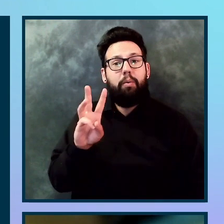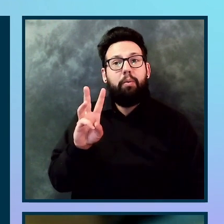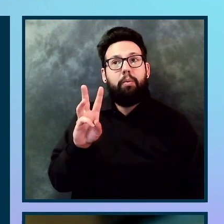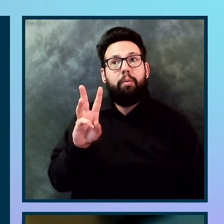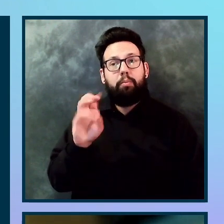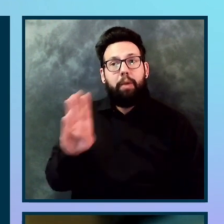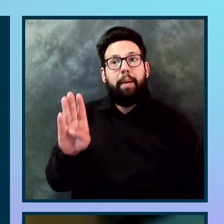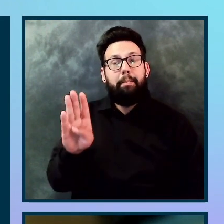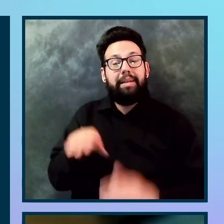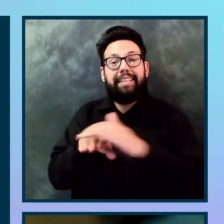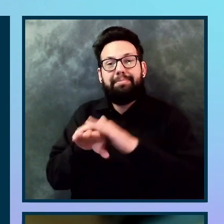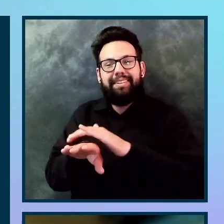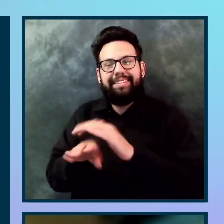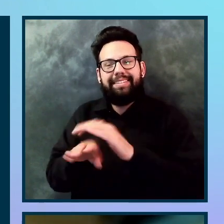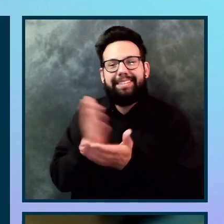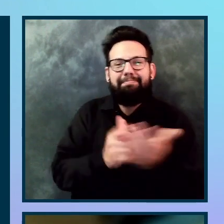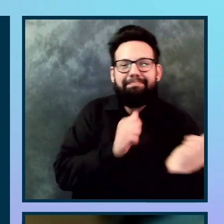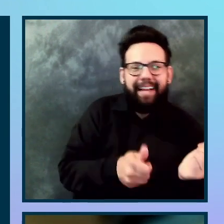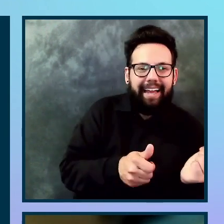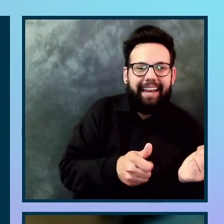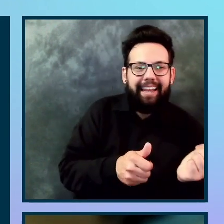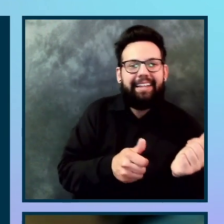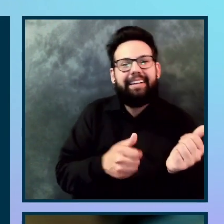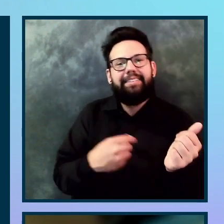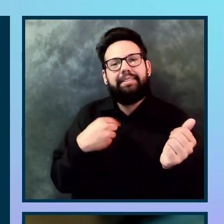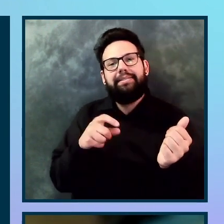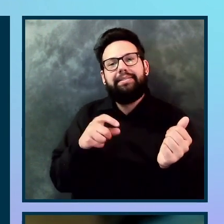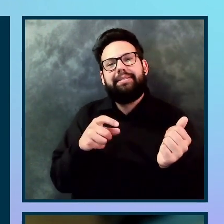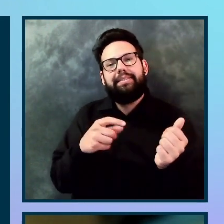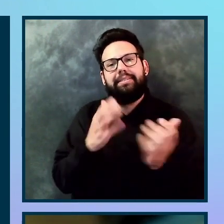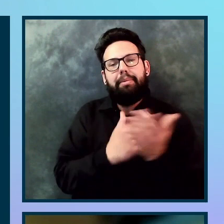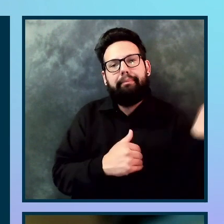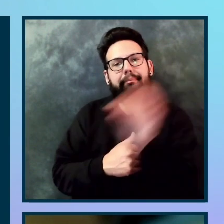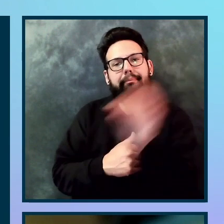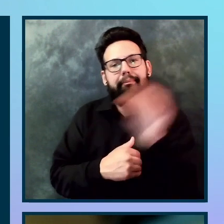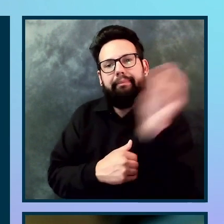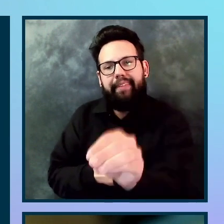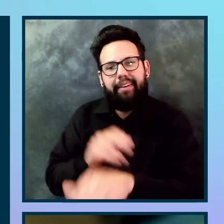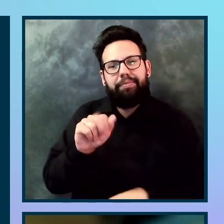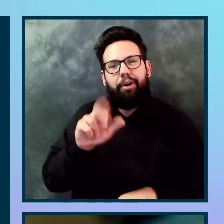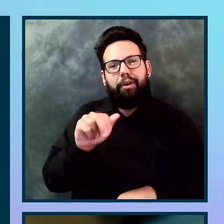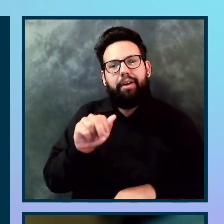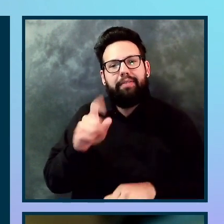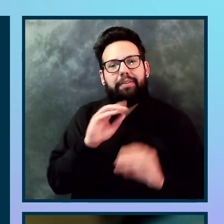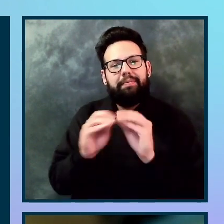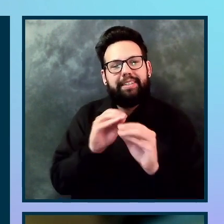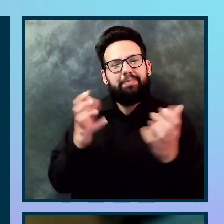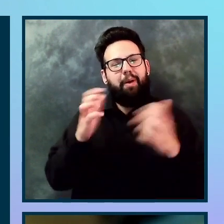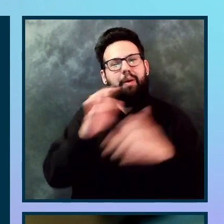parts aren't. So we needed ARIA to come in the front. We want this all to be born accessible and be accessible from the